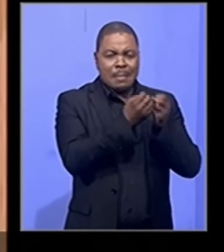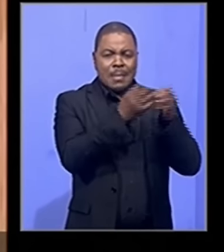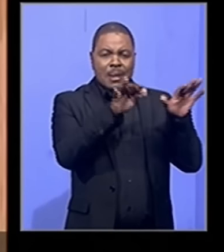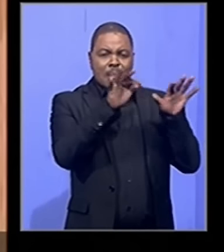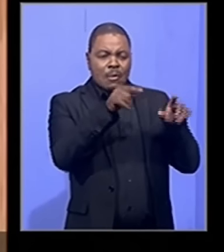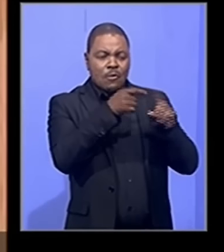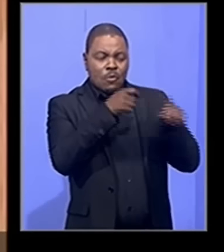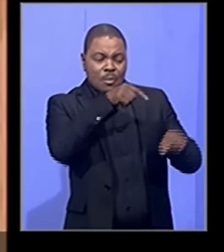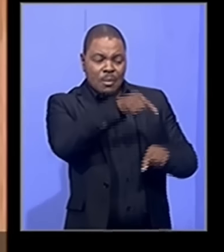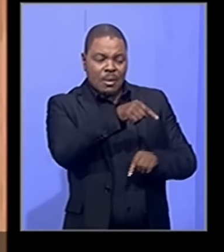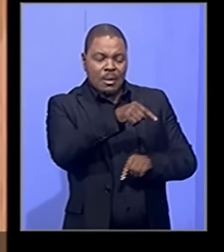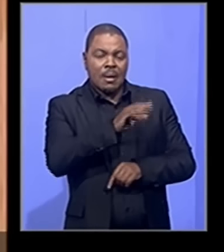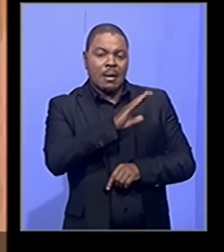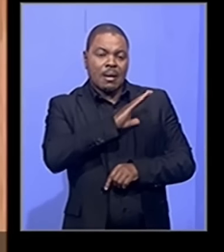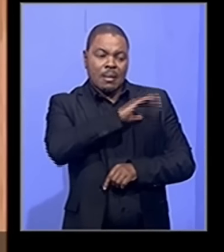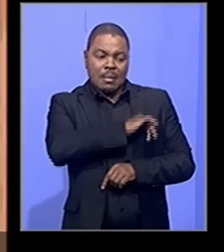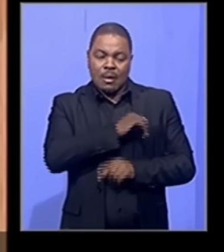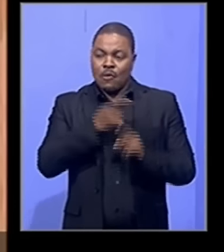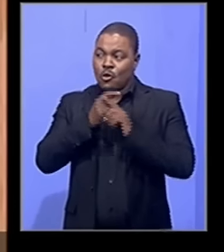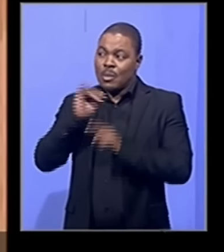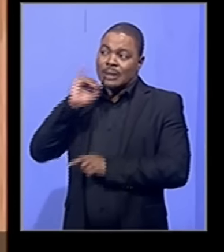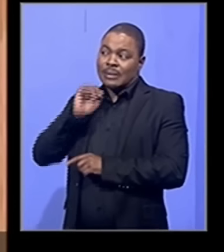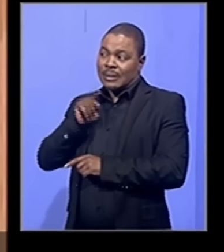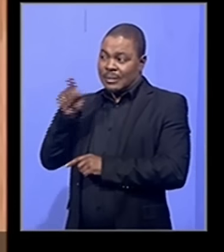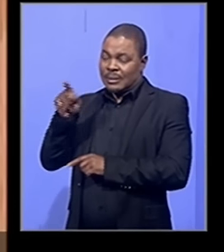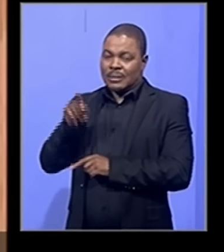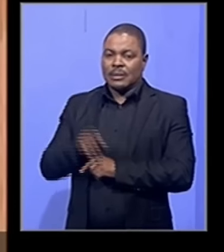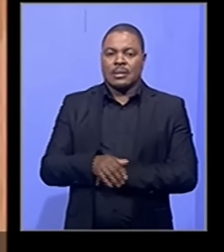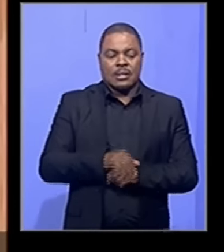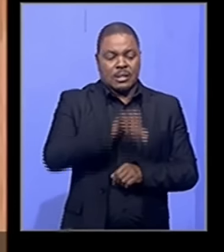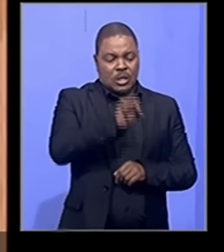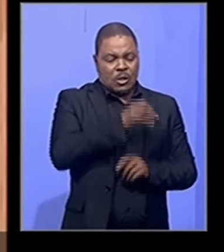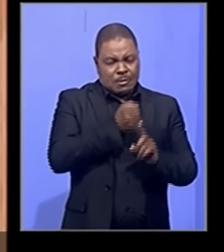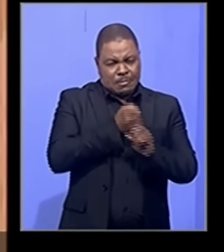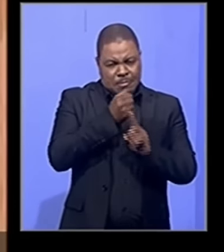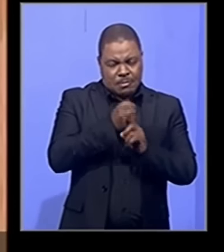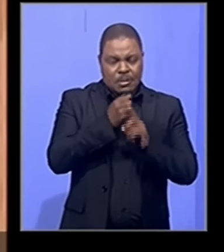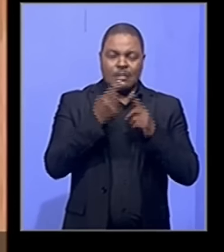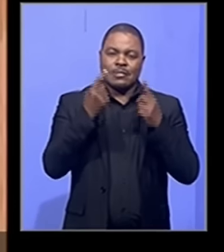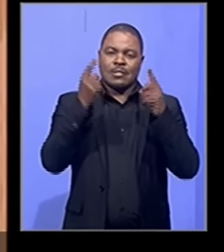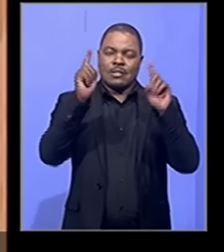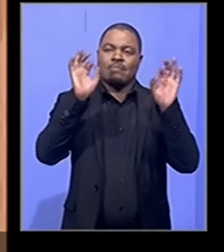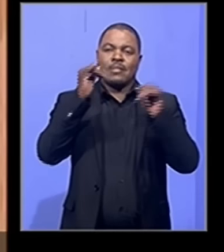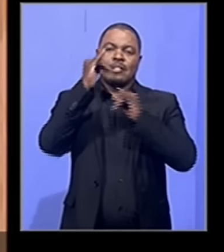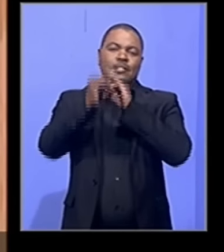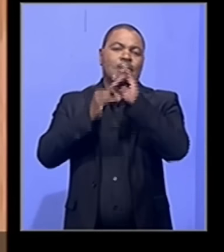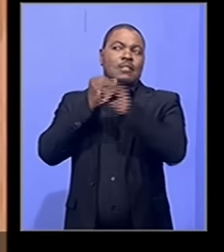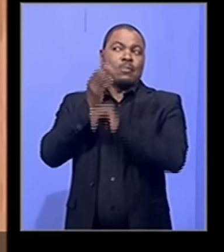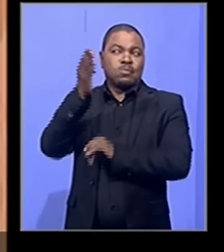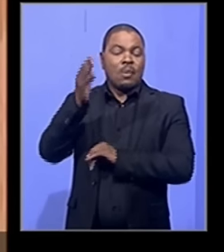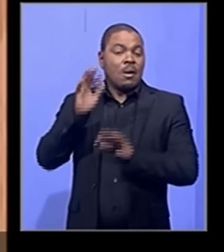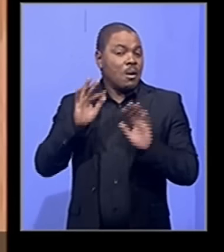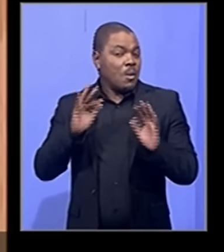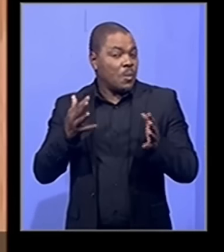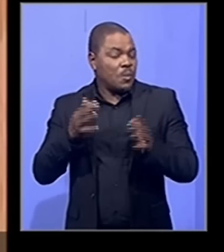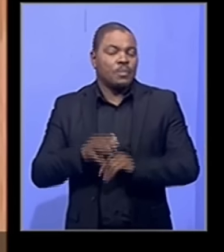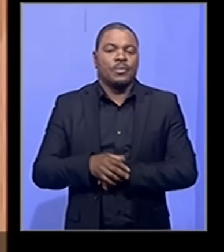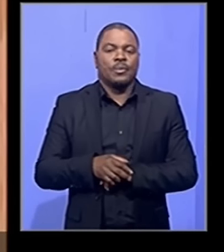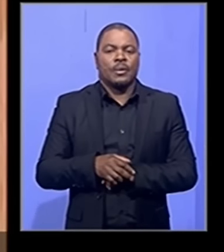of Israel, led by South Africa, has been successful internationally to the point where, by and